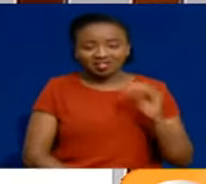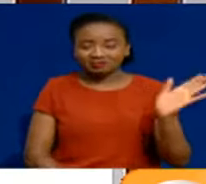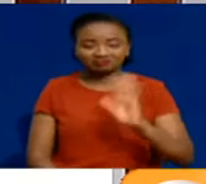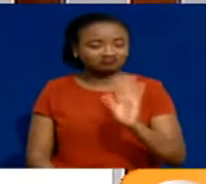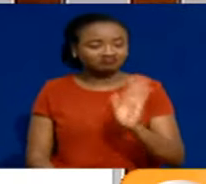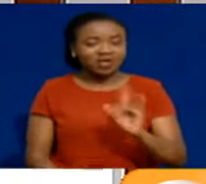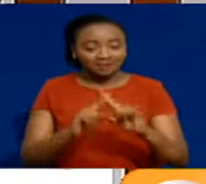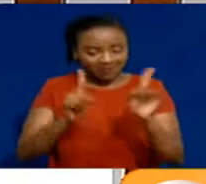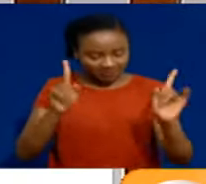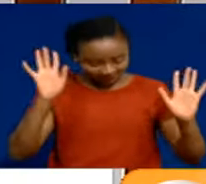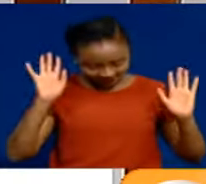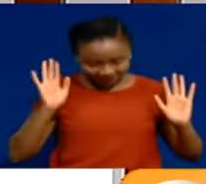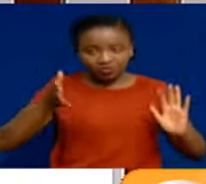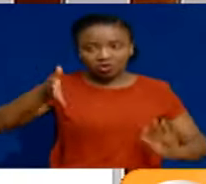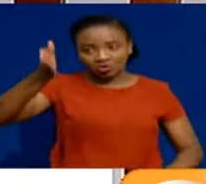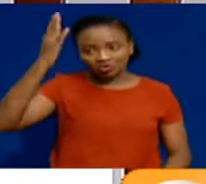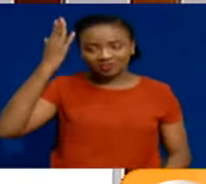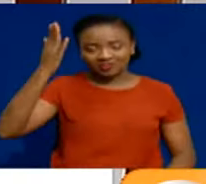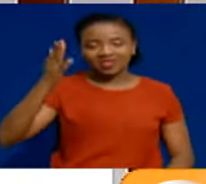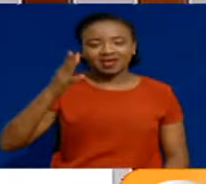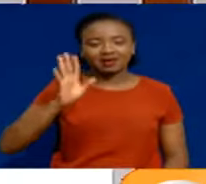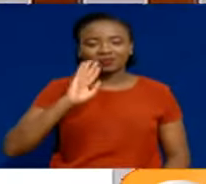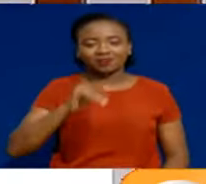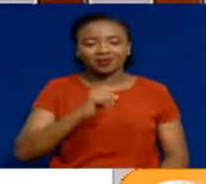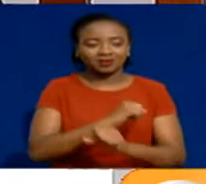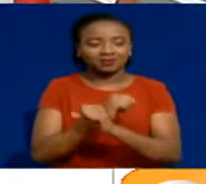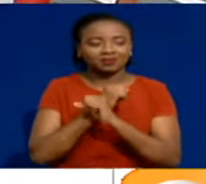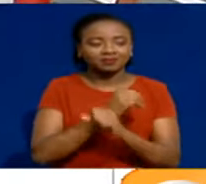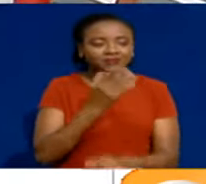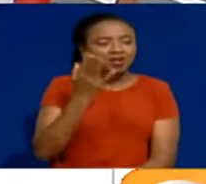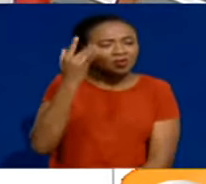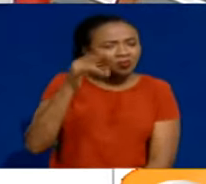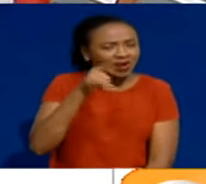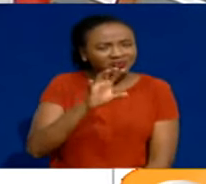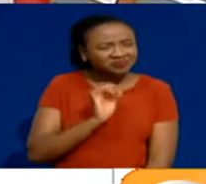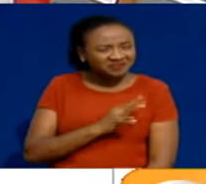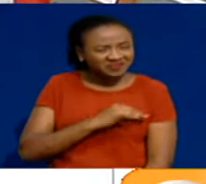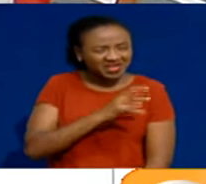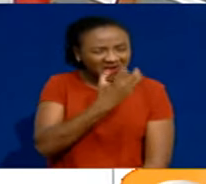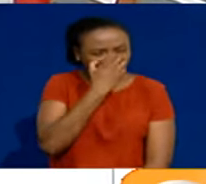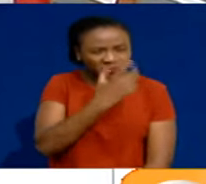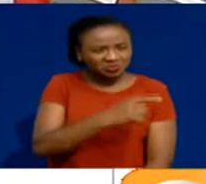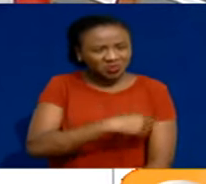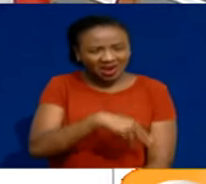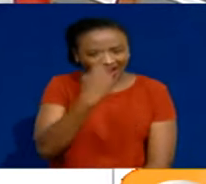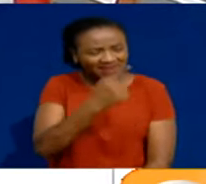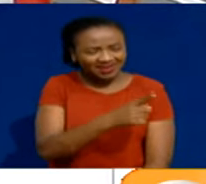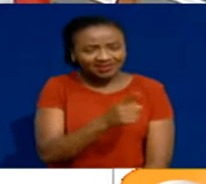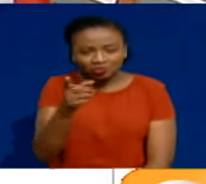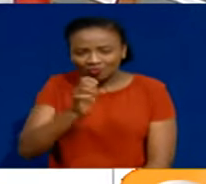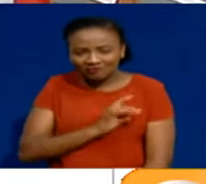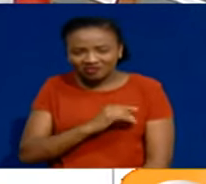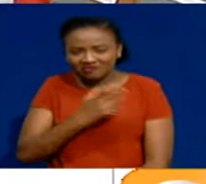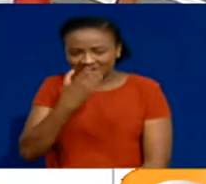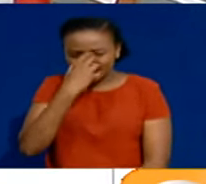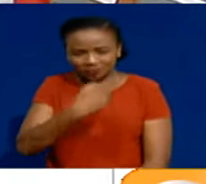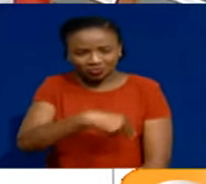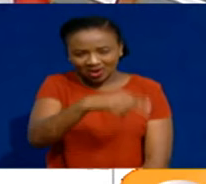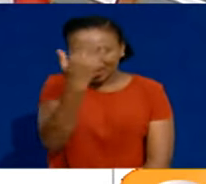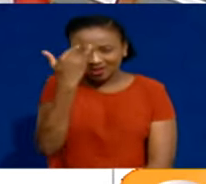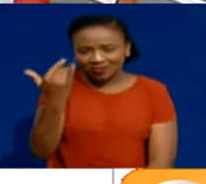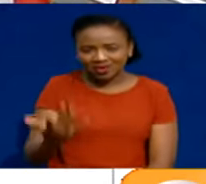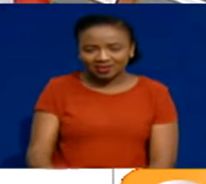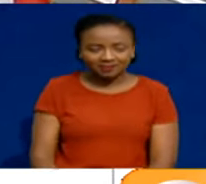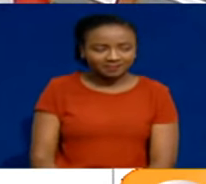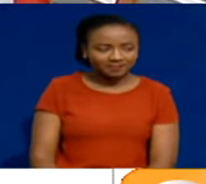Why? But God is great because it will never happen. Why do you fear this man so much? William Samoei Arap Ruto. Why do you fear him so